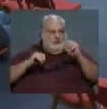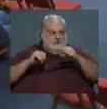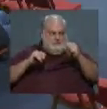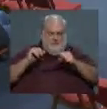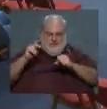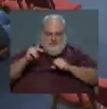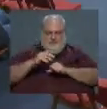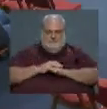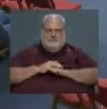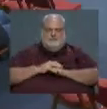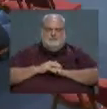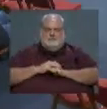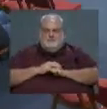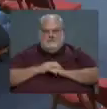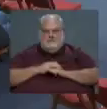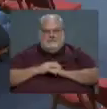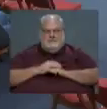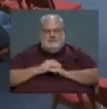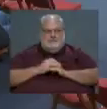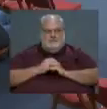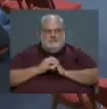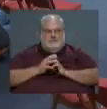right.